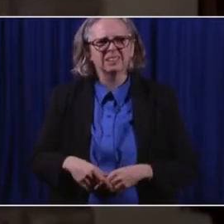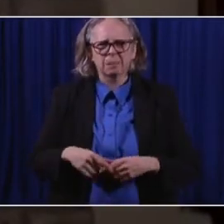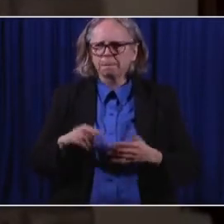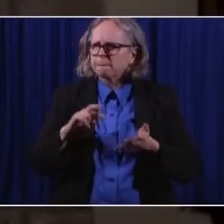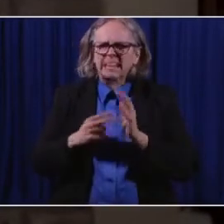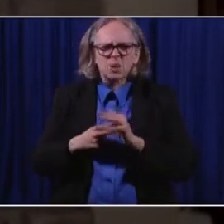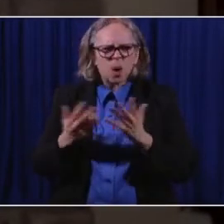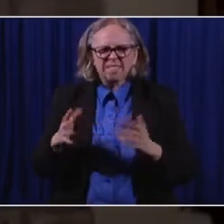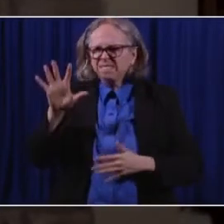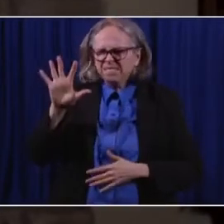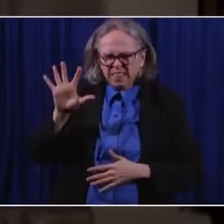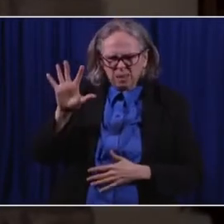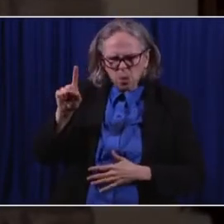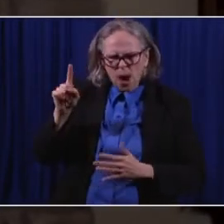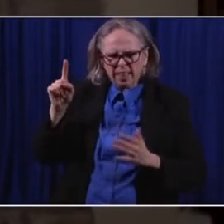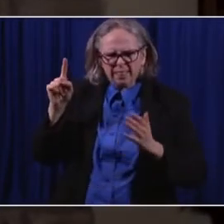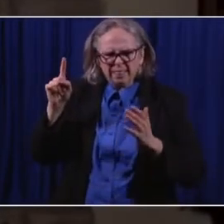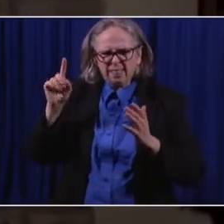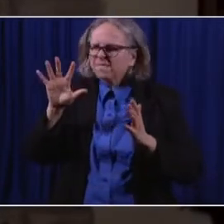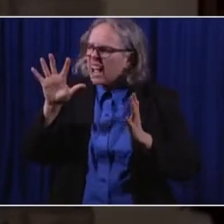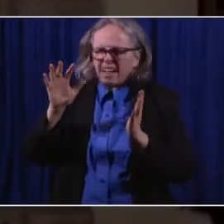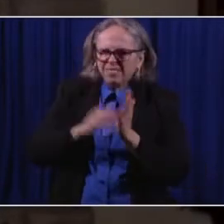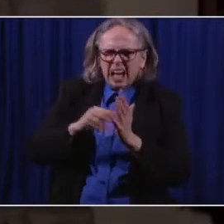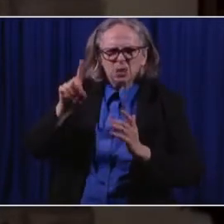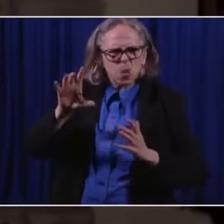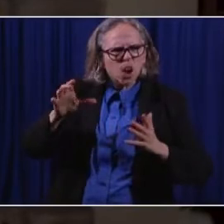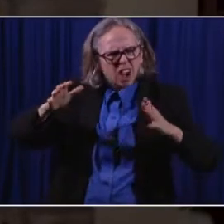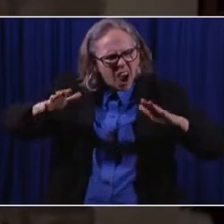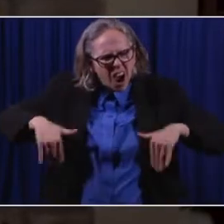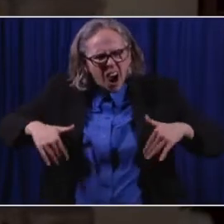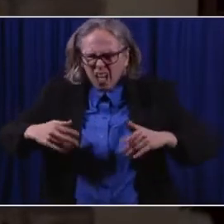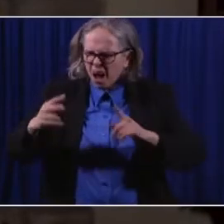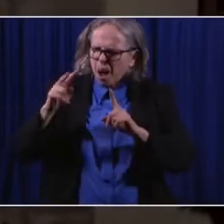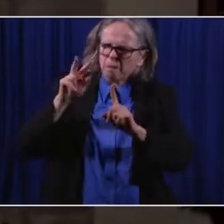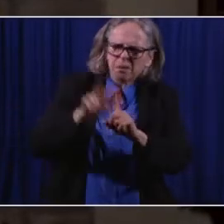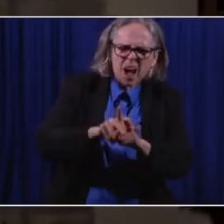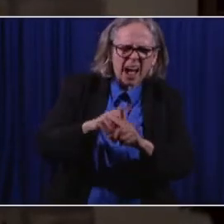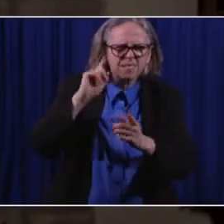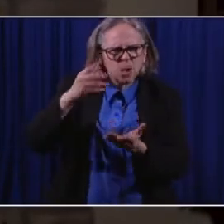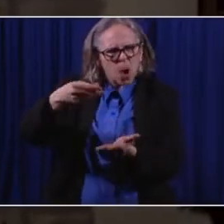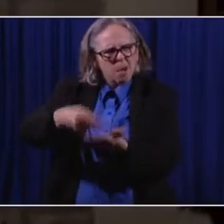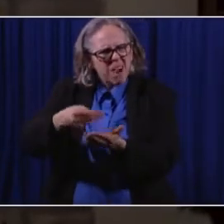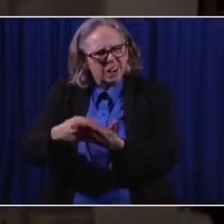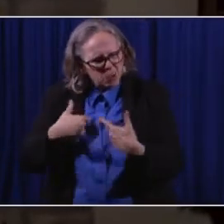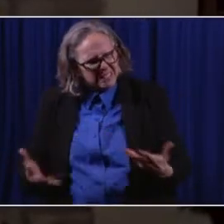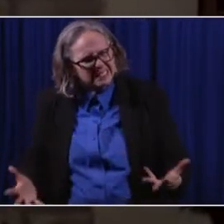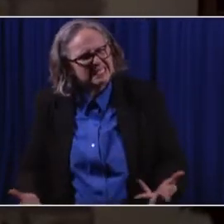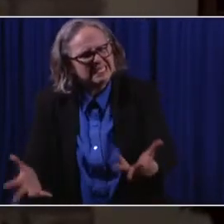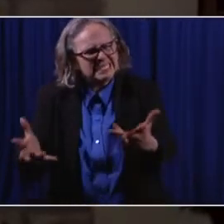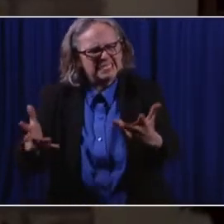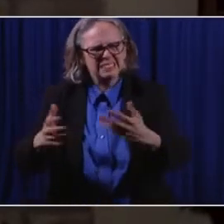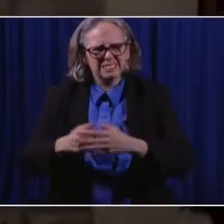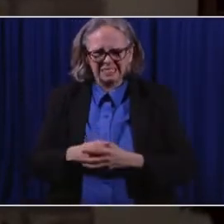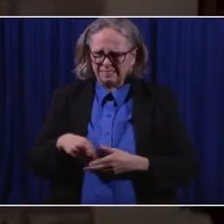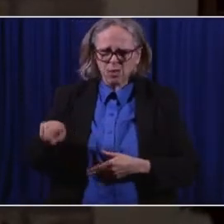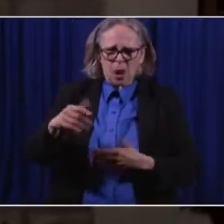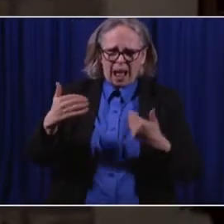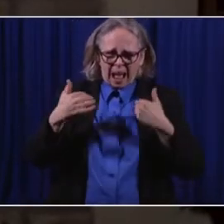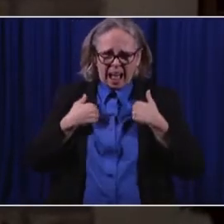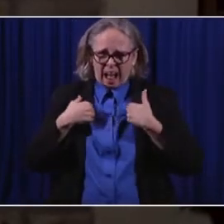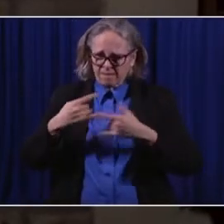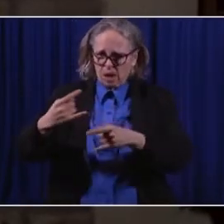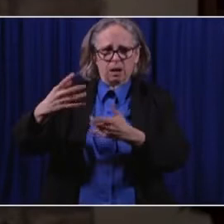eligible permits have not claimed their funding. Each active on-premise liquor permit, as of October 23rd,